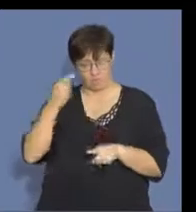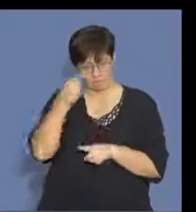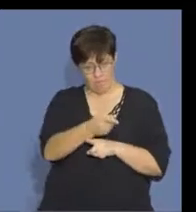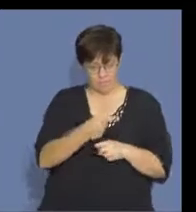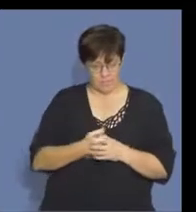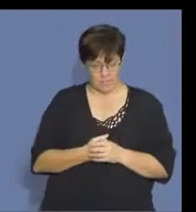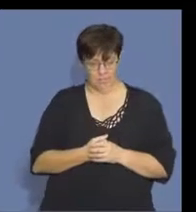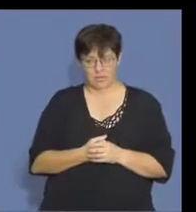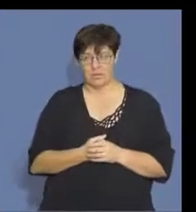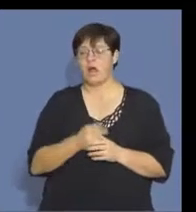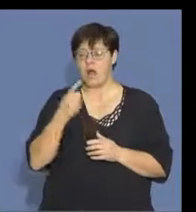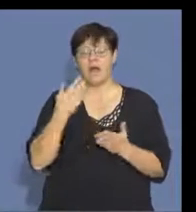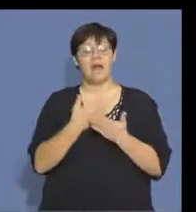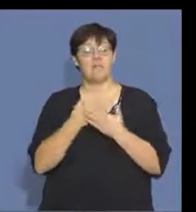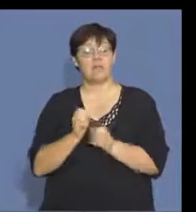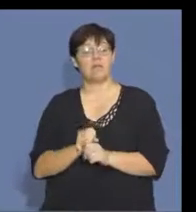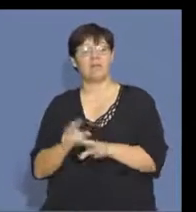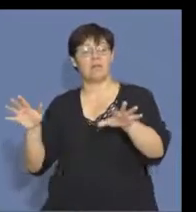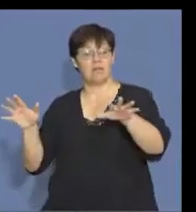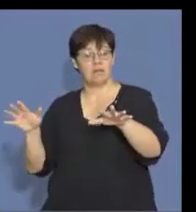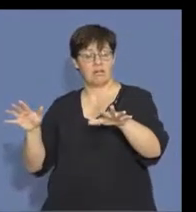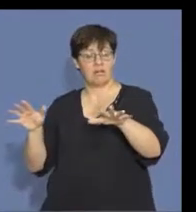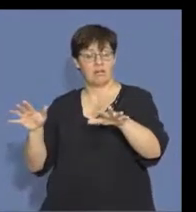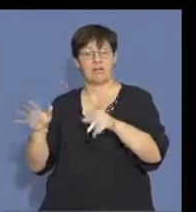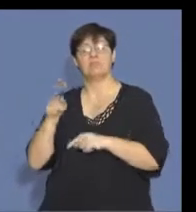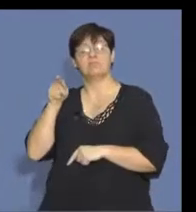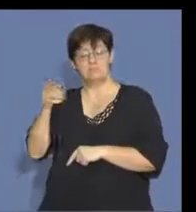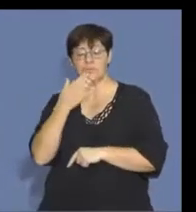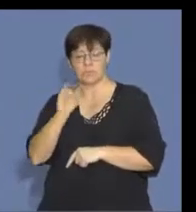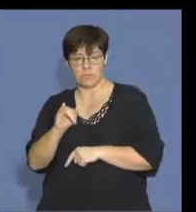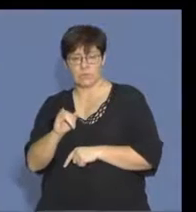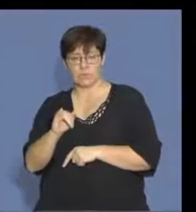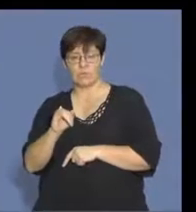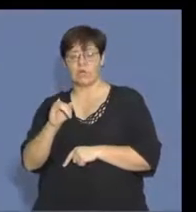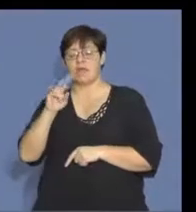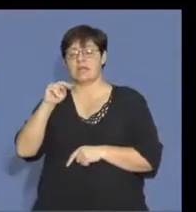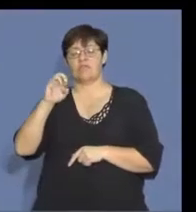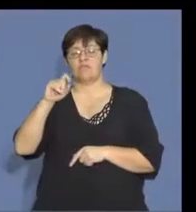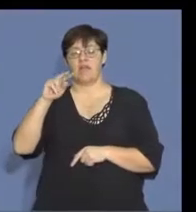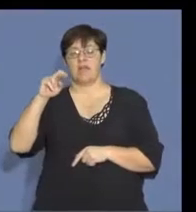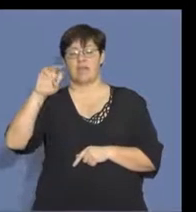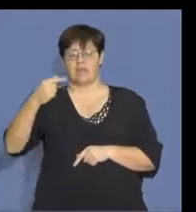Again, that is then available, as I mentioned, to your nitrifying bacteria.